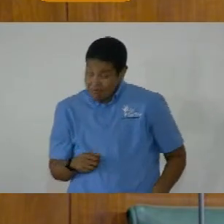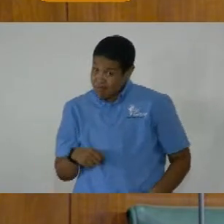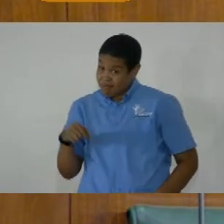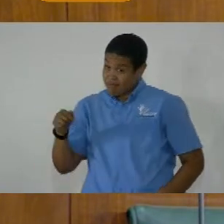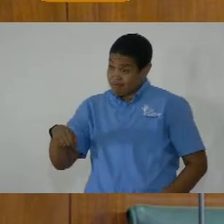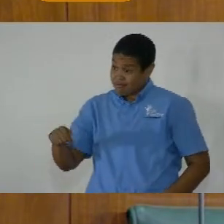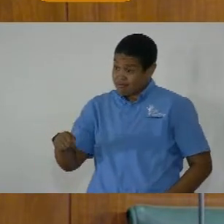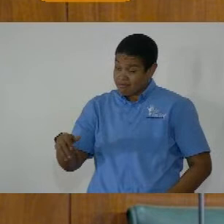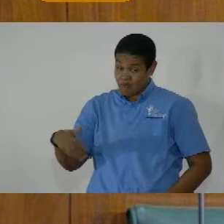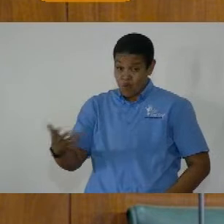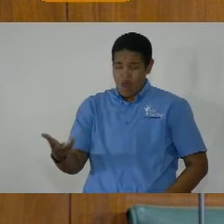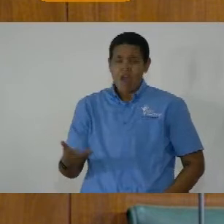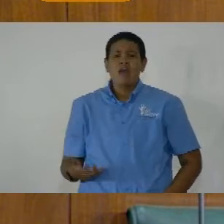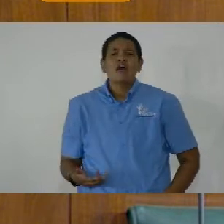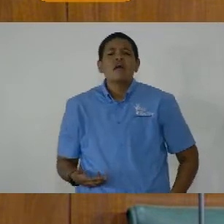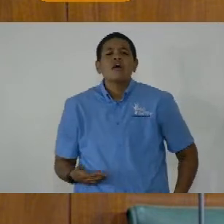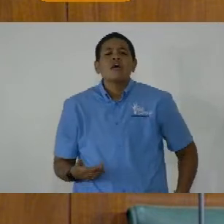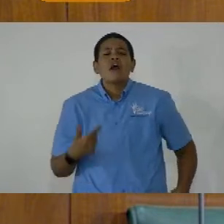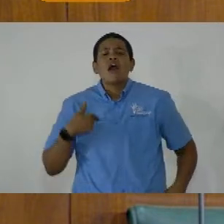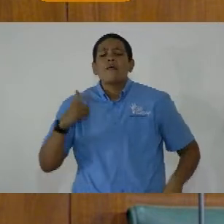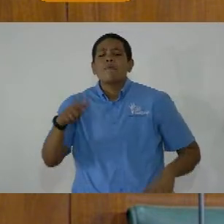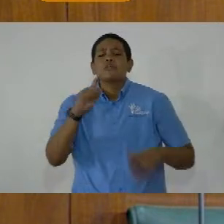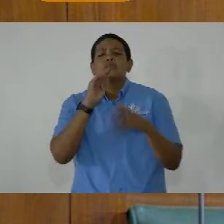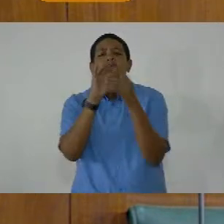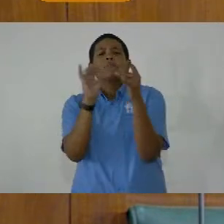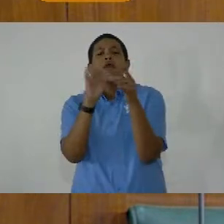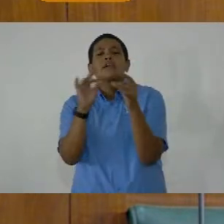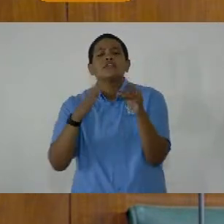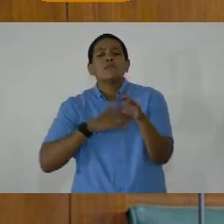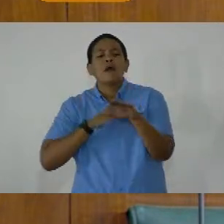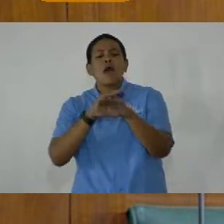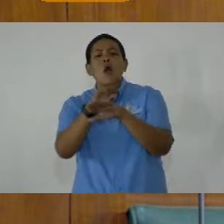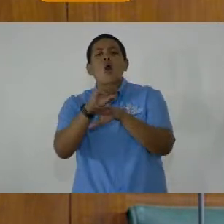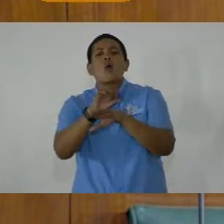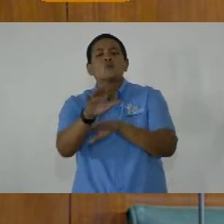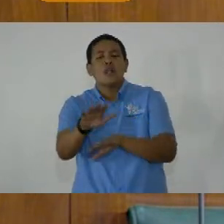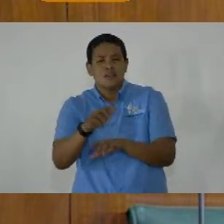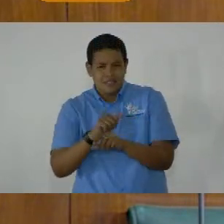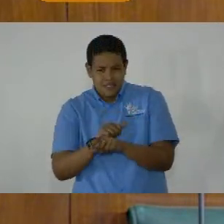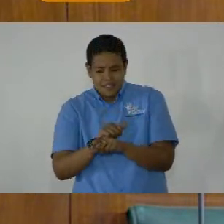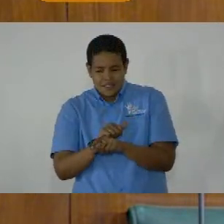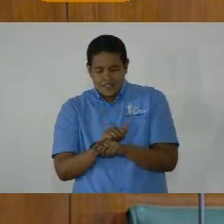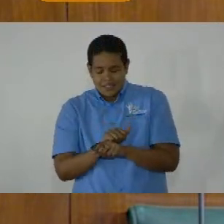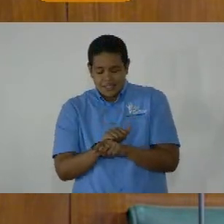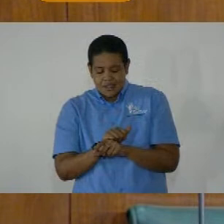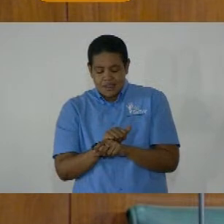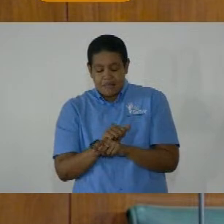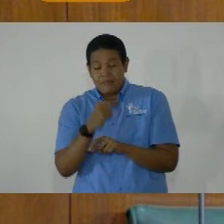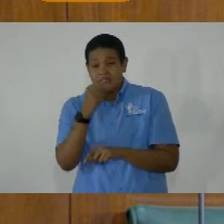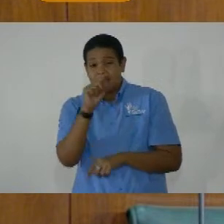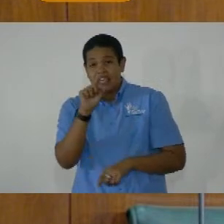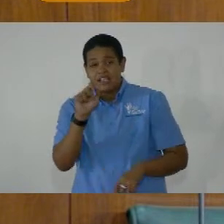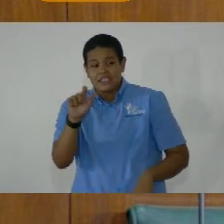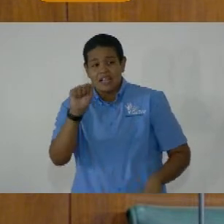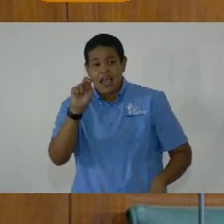Madam Speaker, I must mention my councillors, Mrs. Hazel